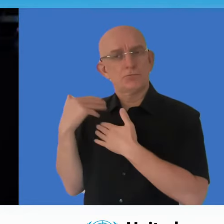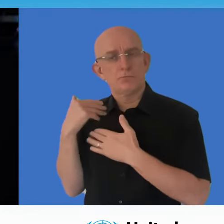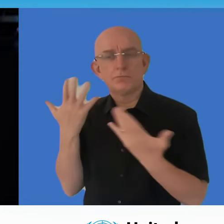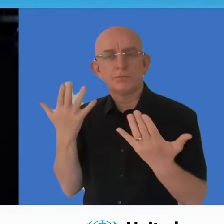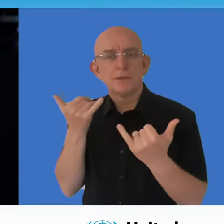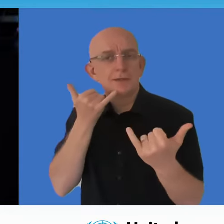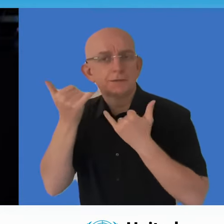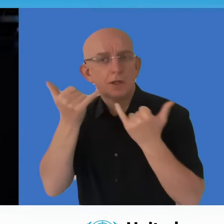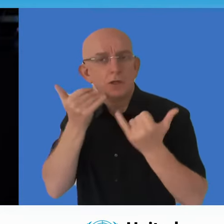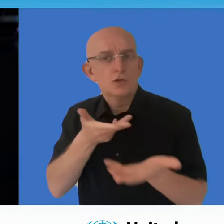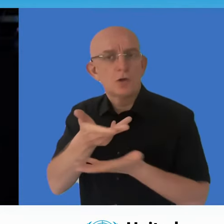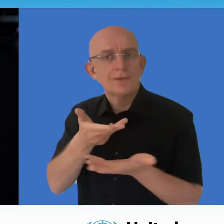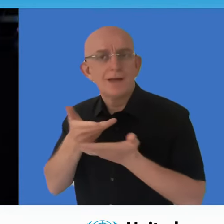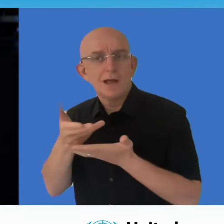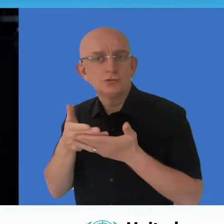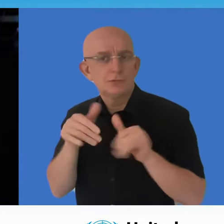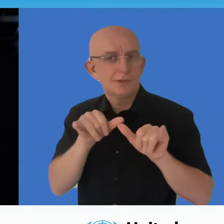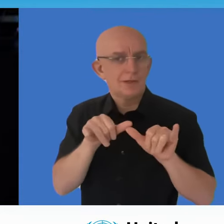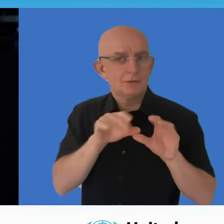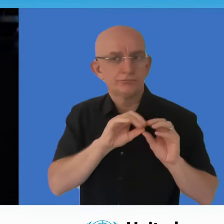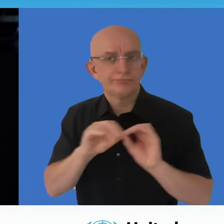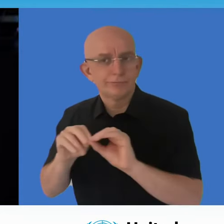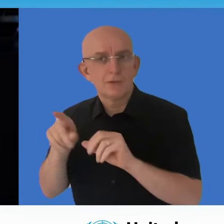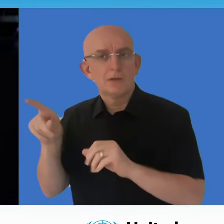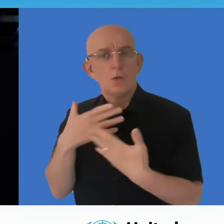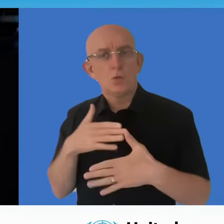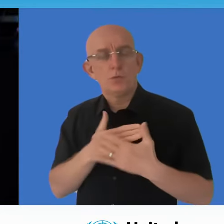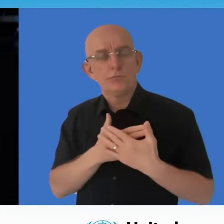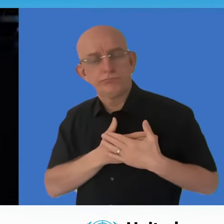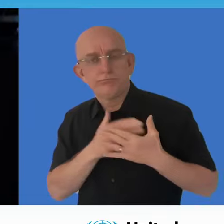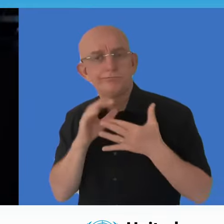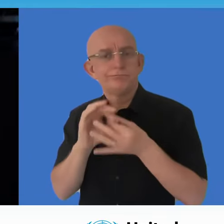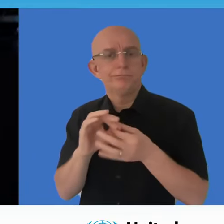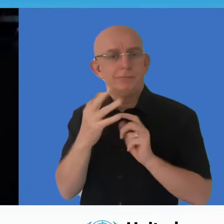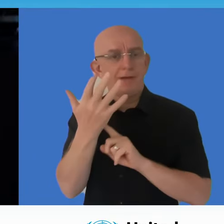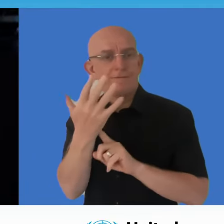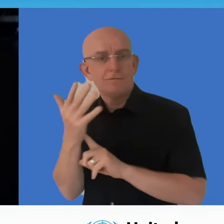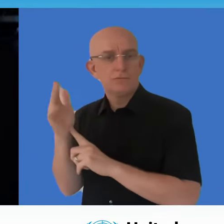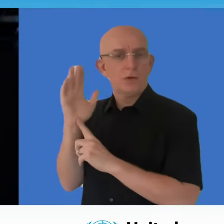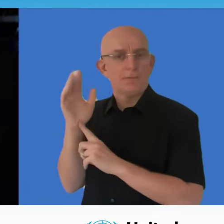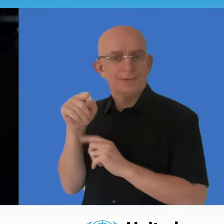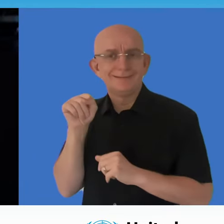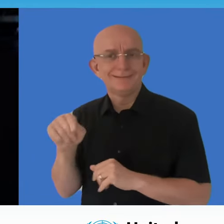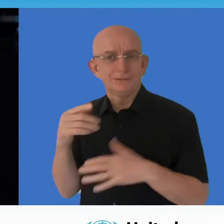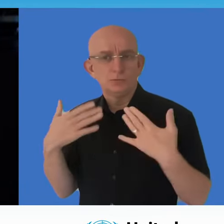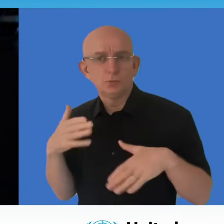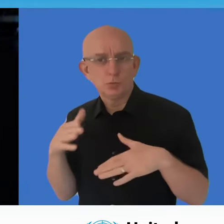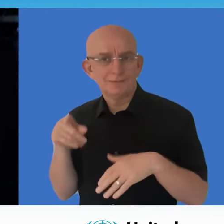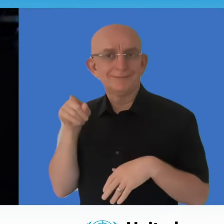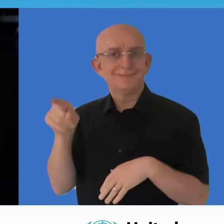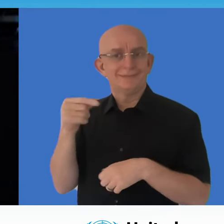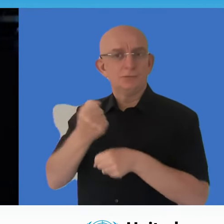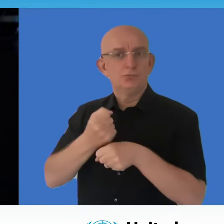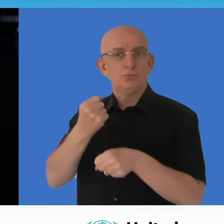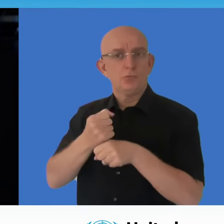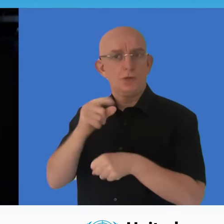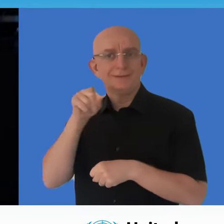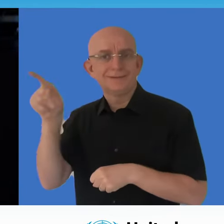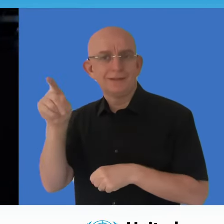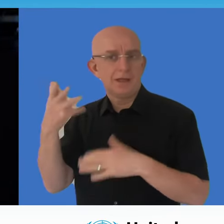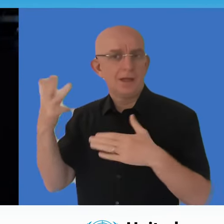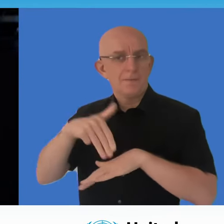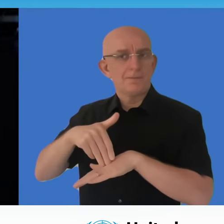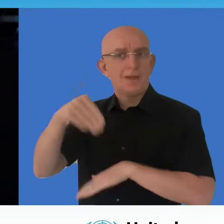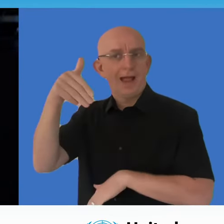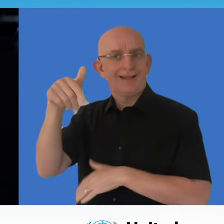environment. As head of the Sahelian Youth Climate Network in Mali, she implements concrete actions and participates in